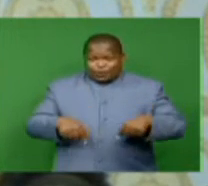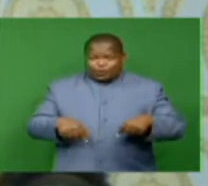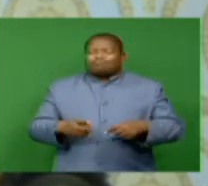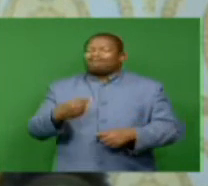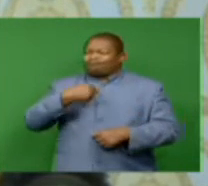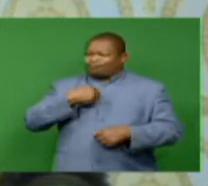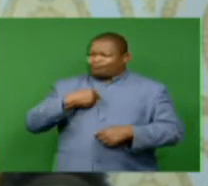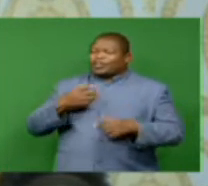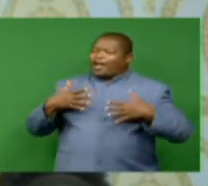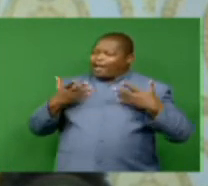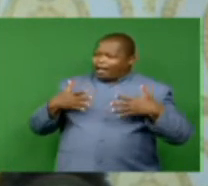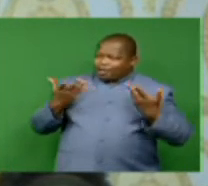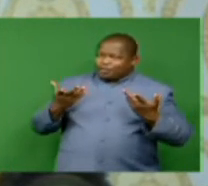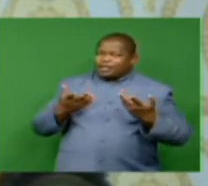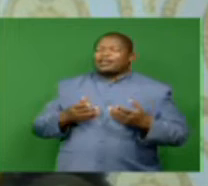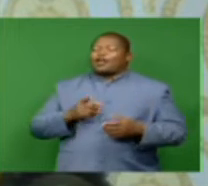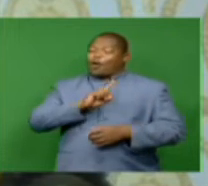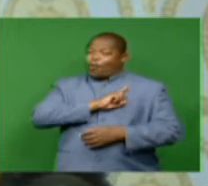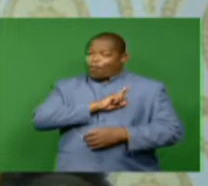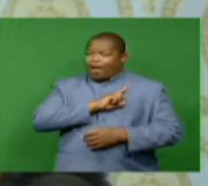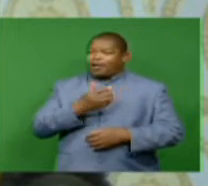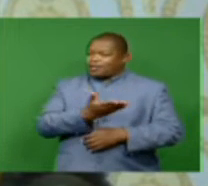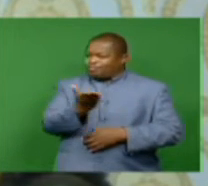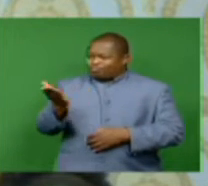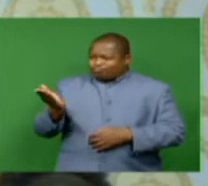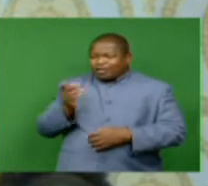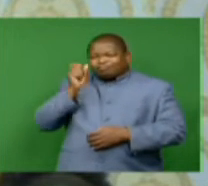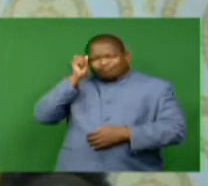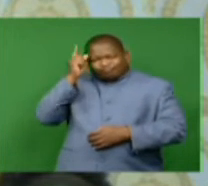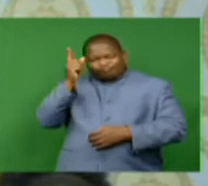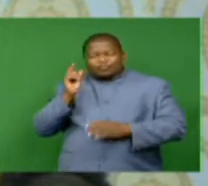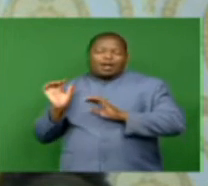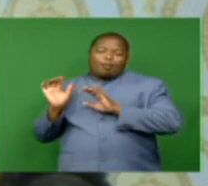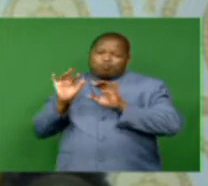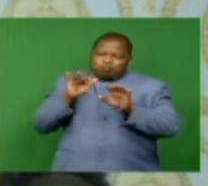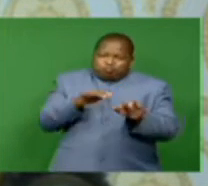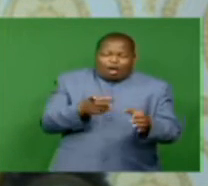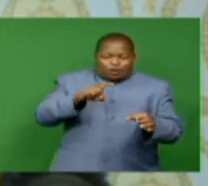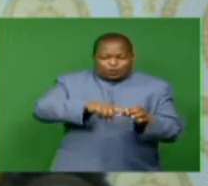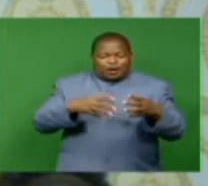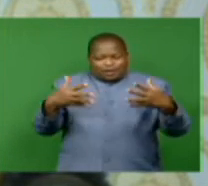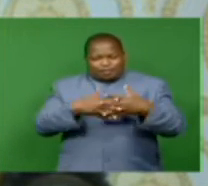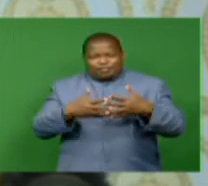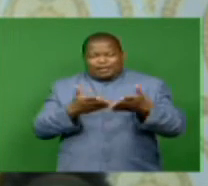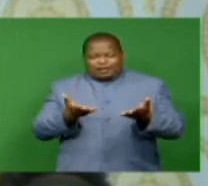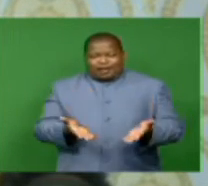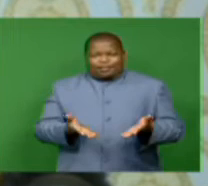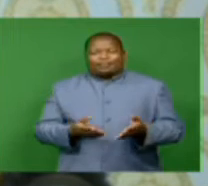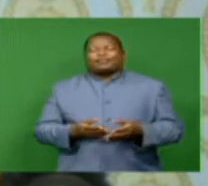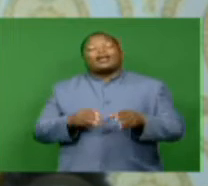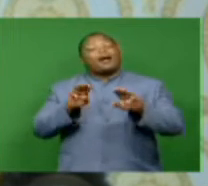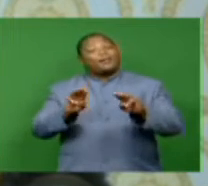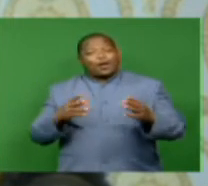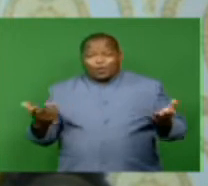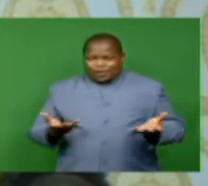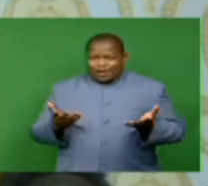join and celebrate this momentous occasion with the Kingdom of Eswatini. We extend